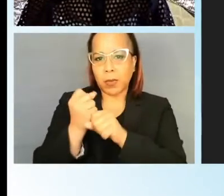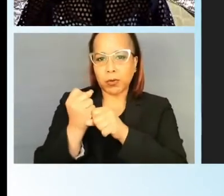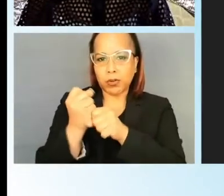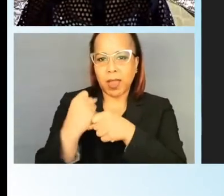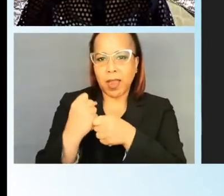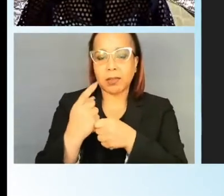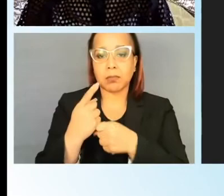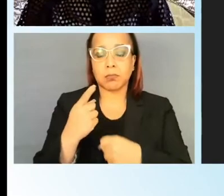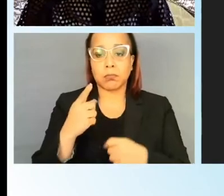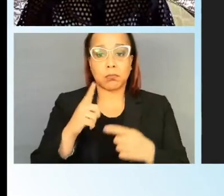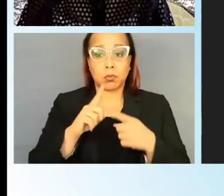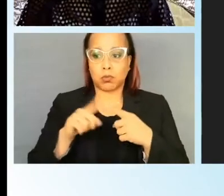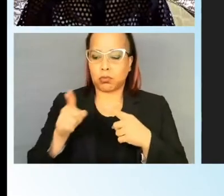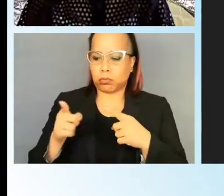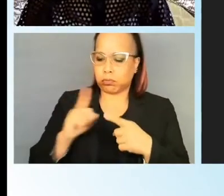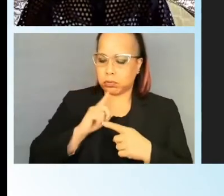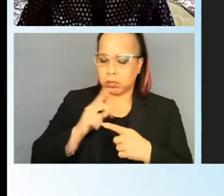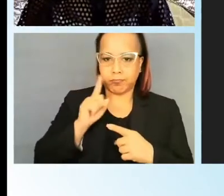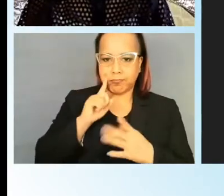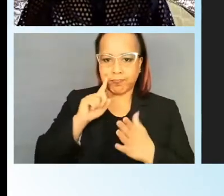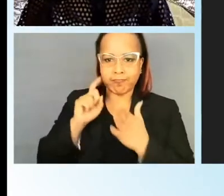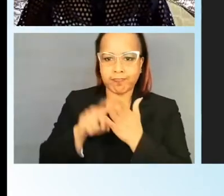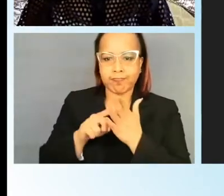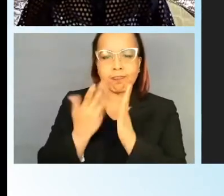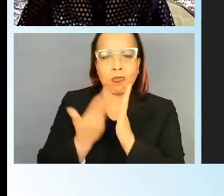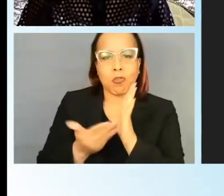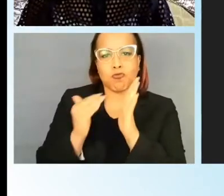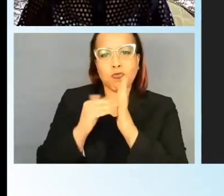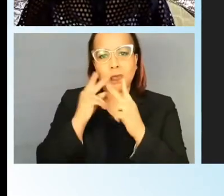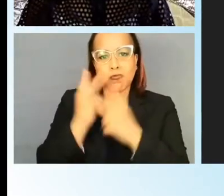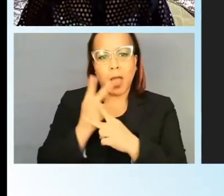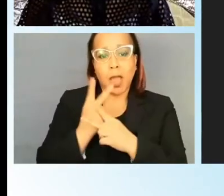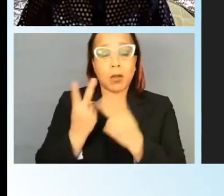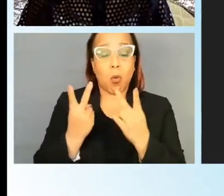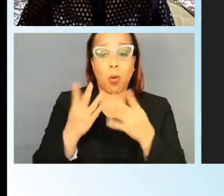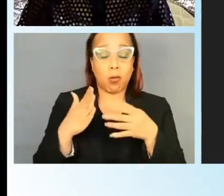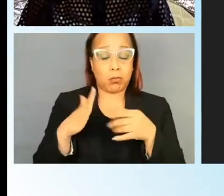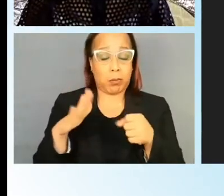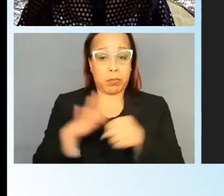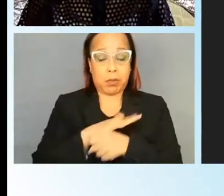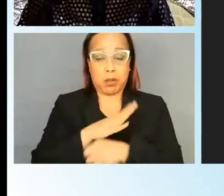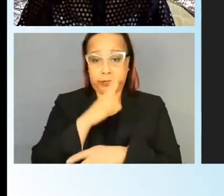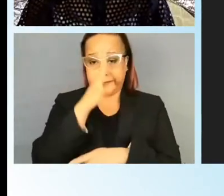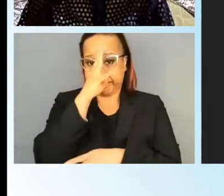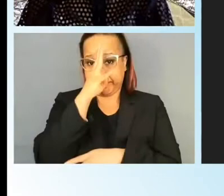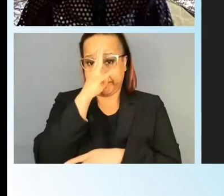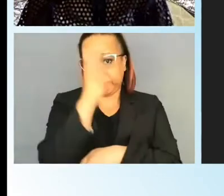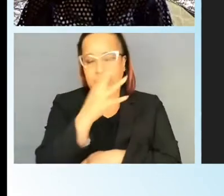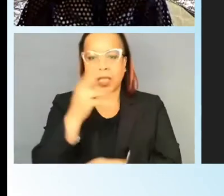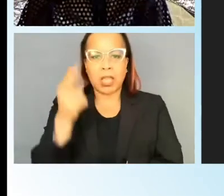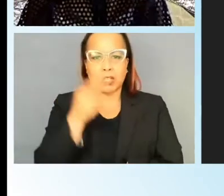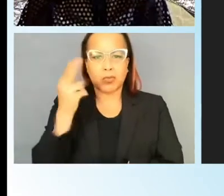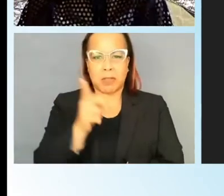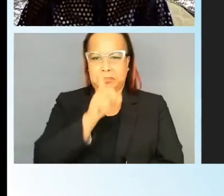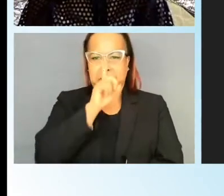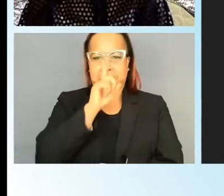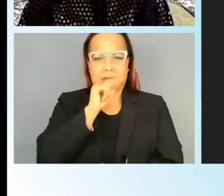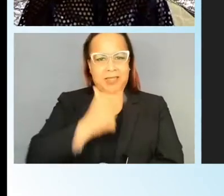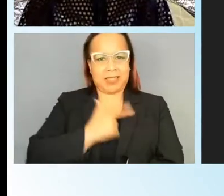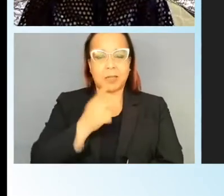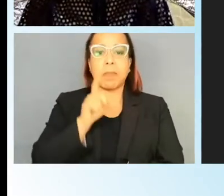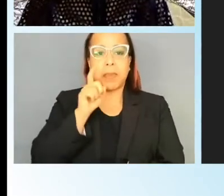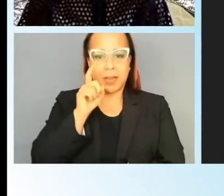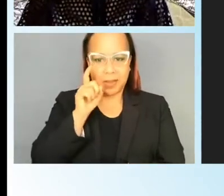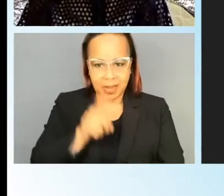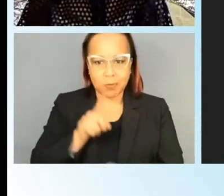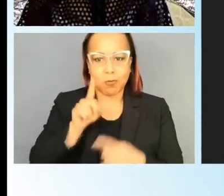to amplify, to rewrite, or in some cases to completely fabricate histories that didn't exist, but needed to be parts of